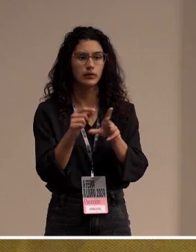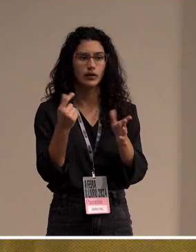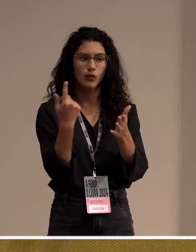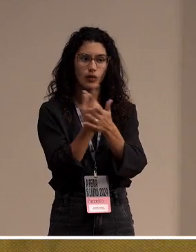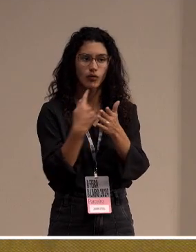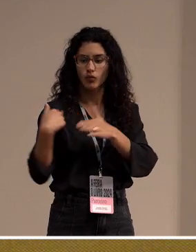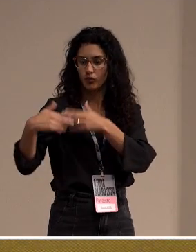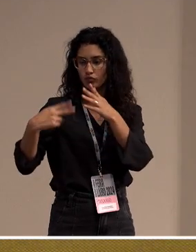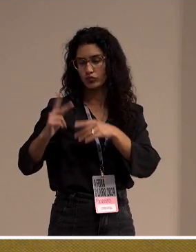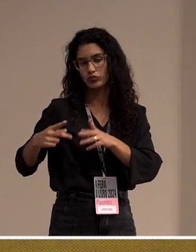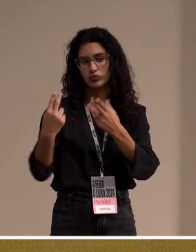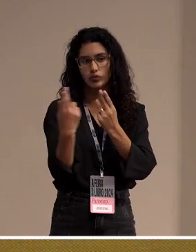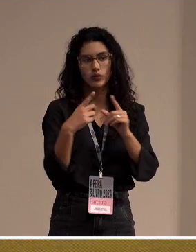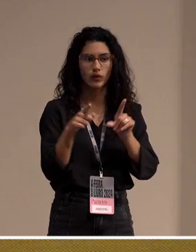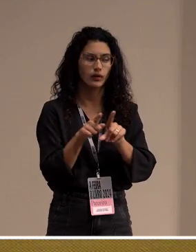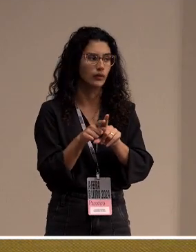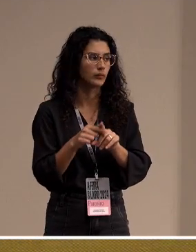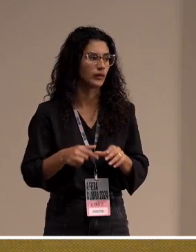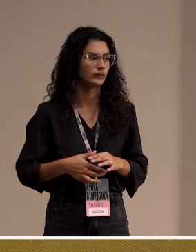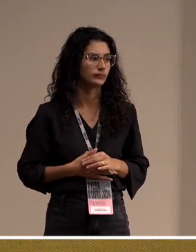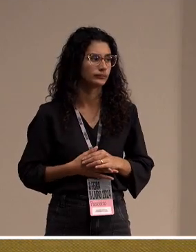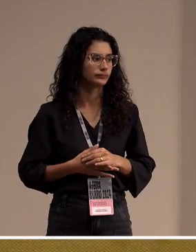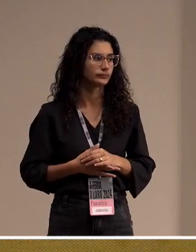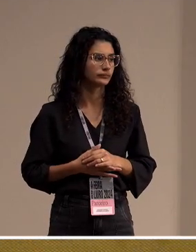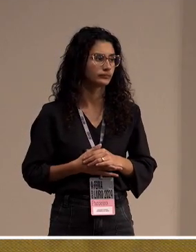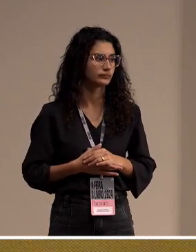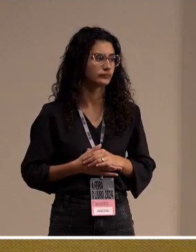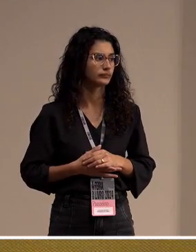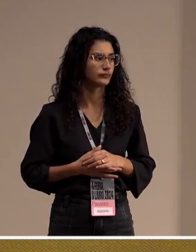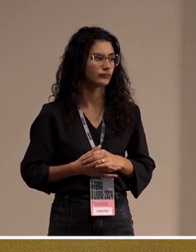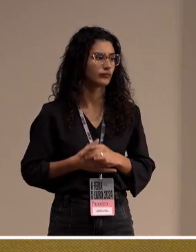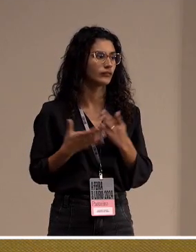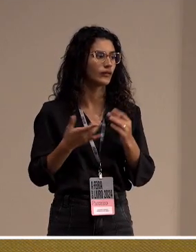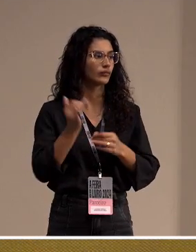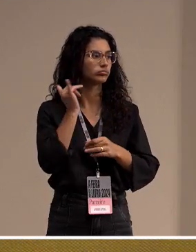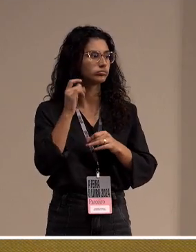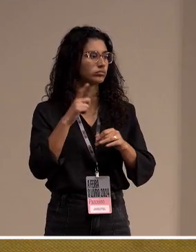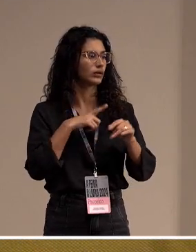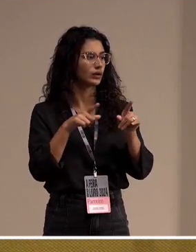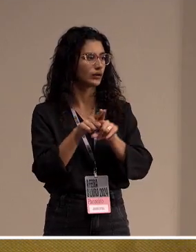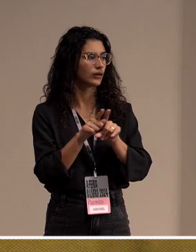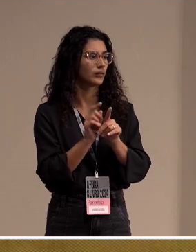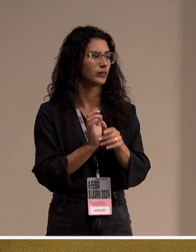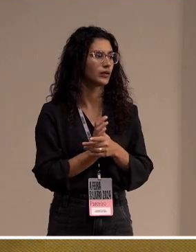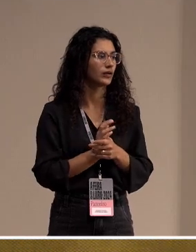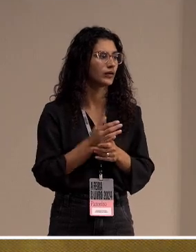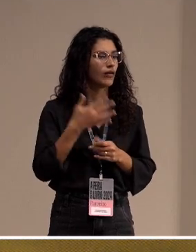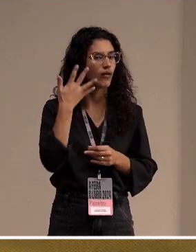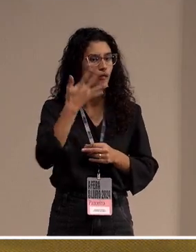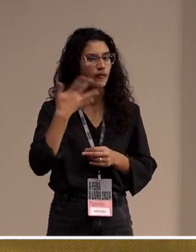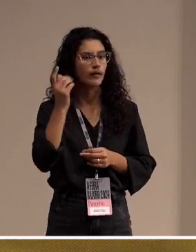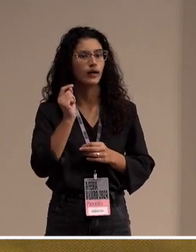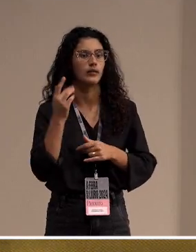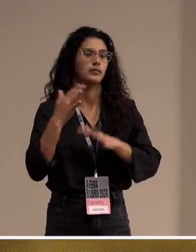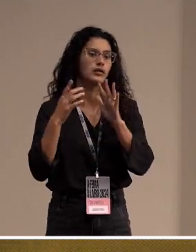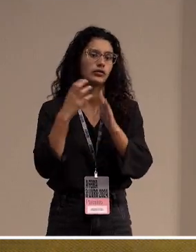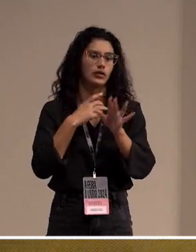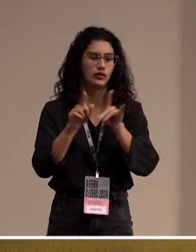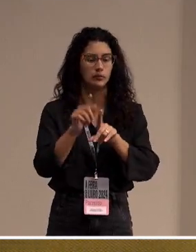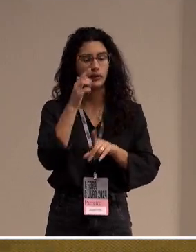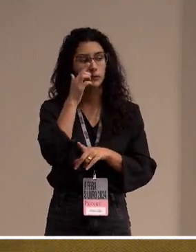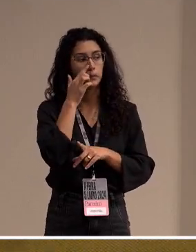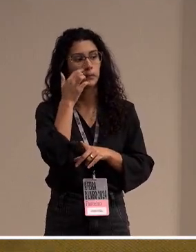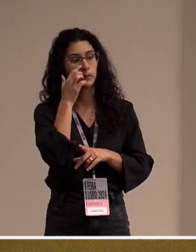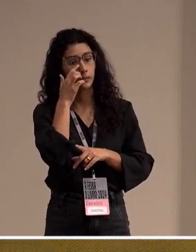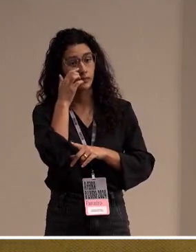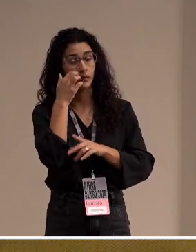So the master narrative that I talk about, in most of those instances, that's the police report. The police